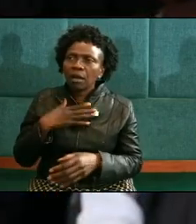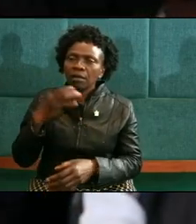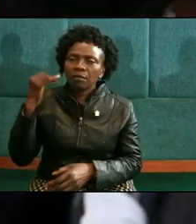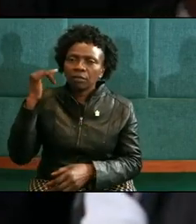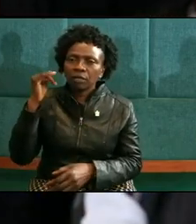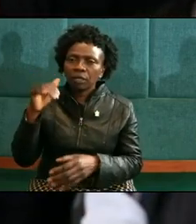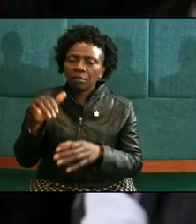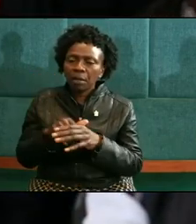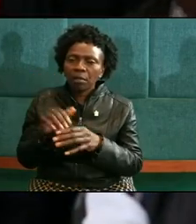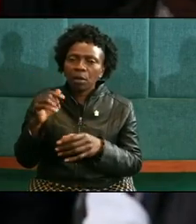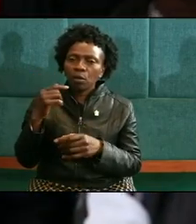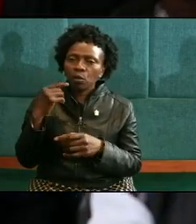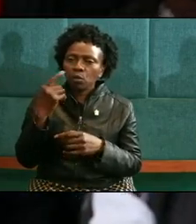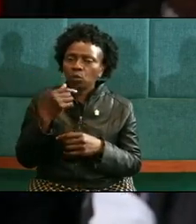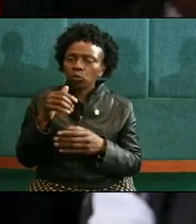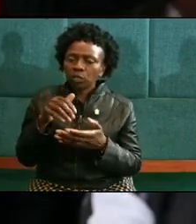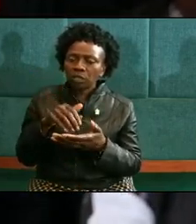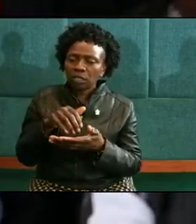Remember who sent me